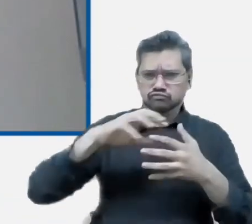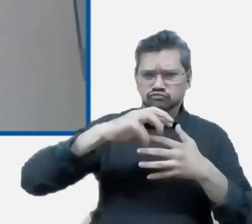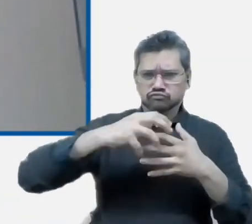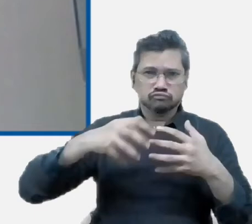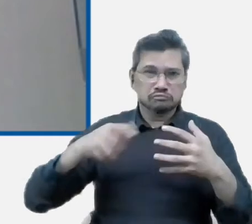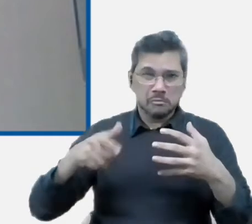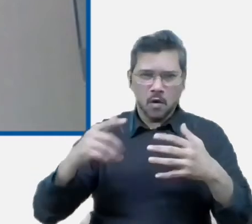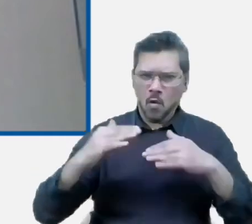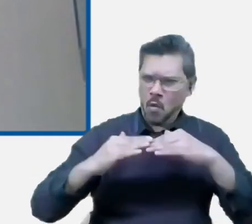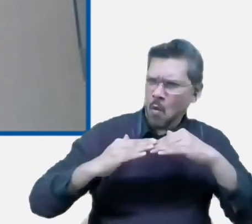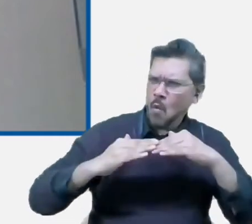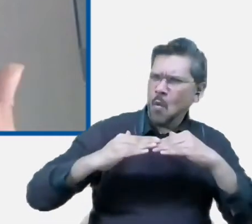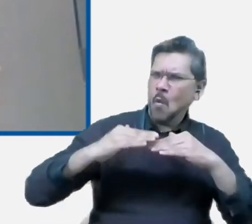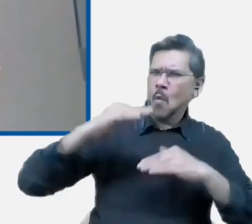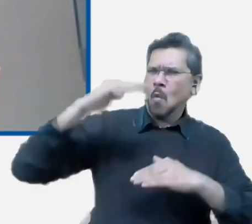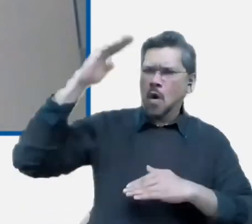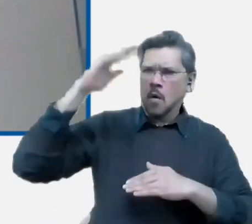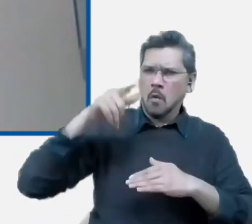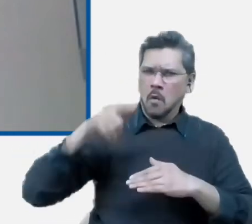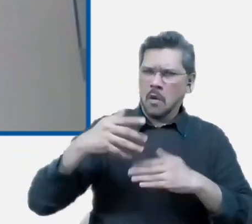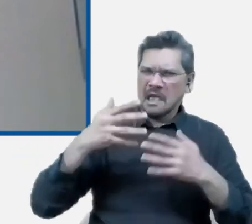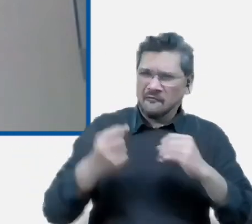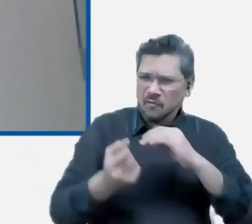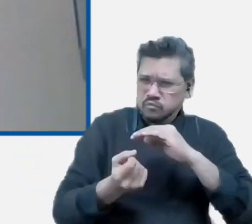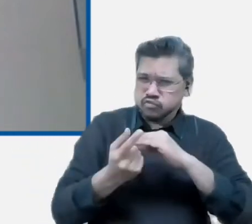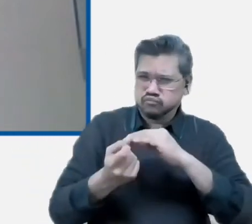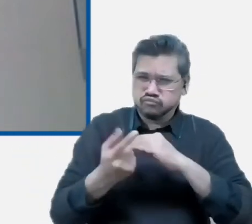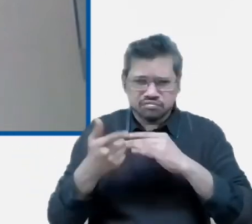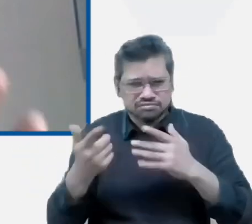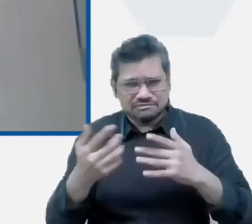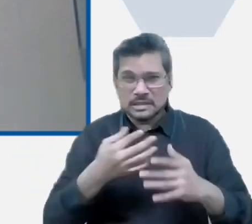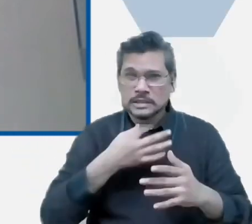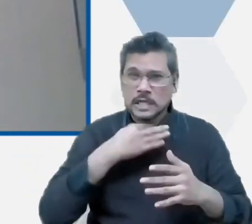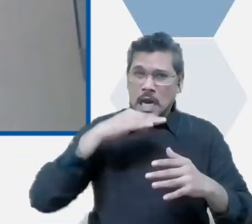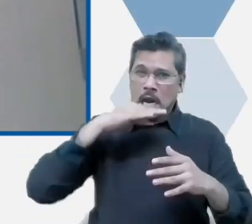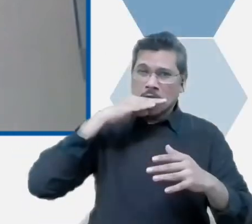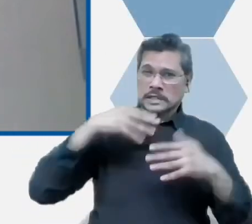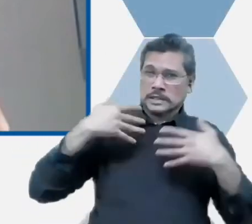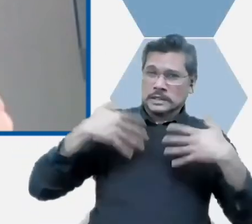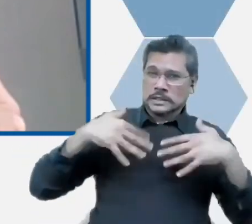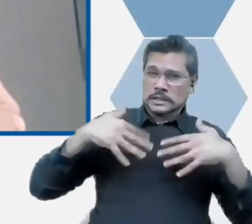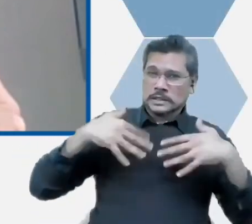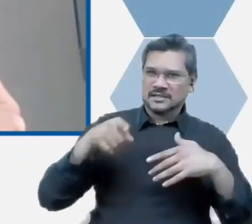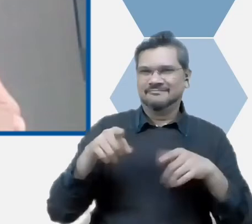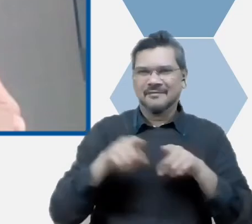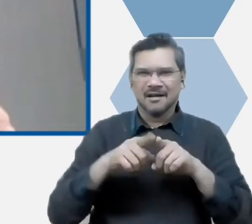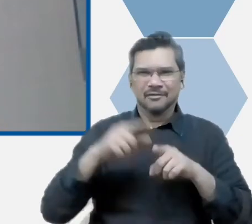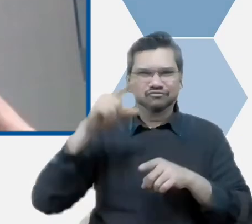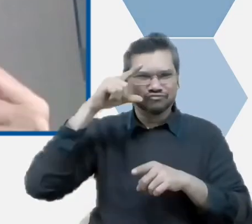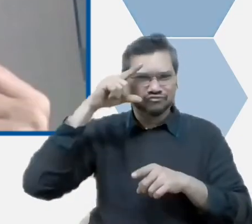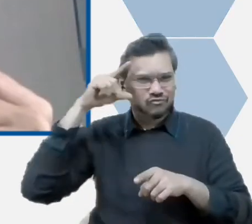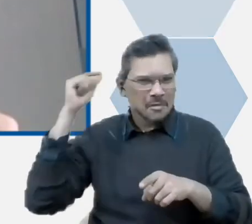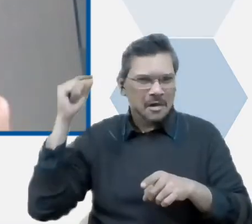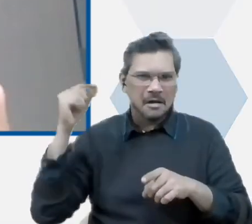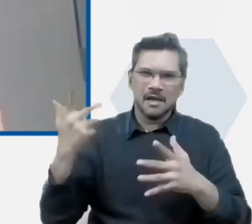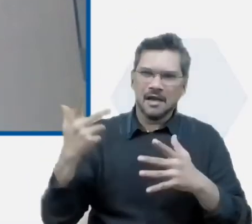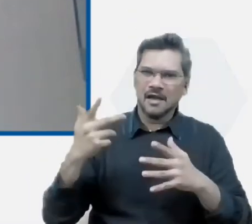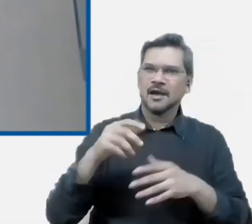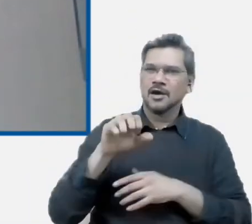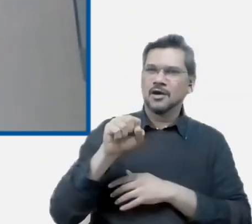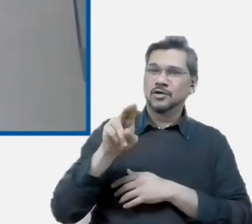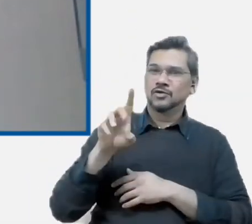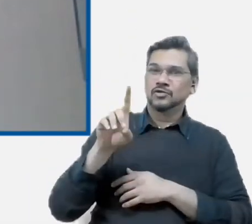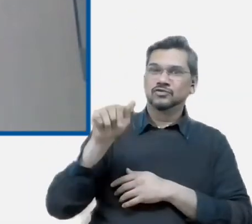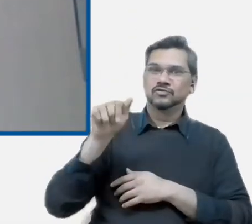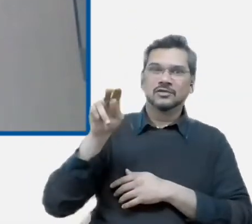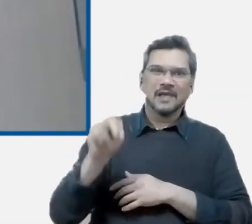ongoing responses, let's take, for example, Somalia, South Sudan, etc. We produce what we call humanitarian